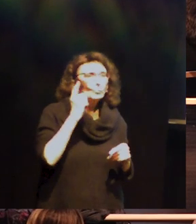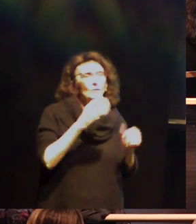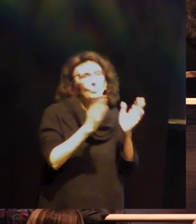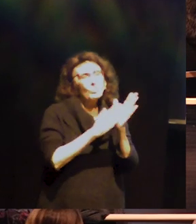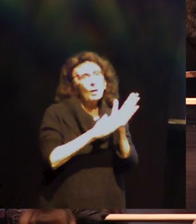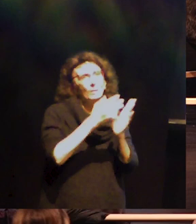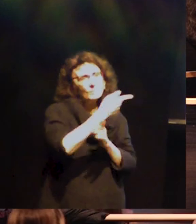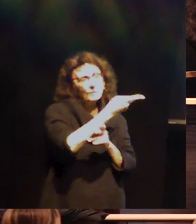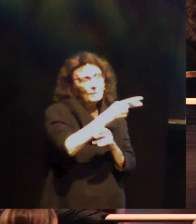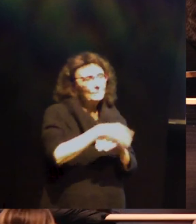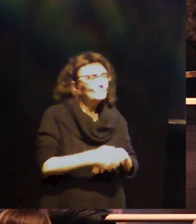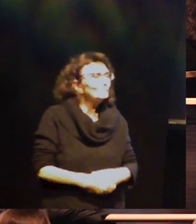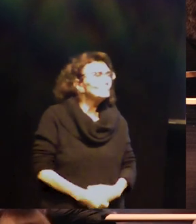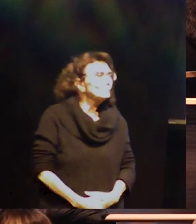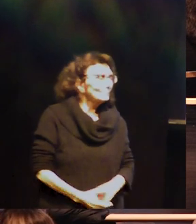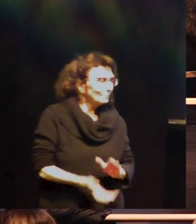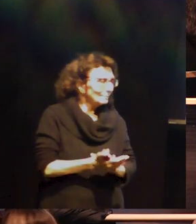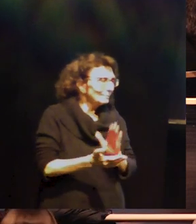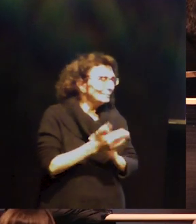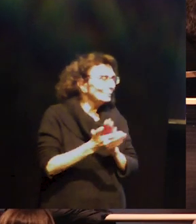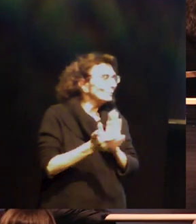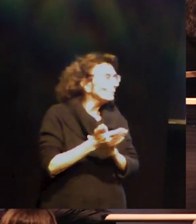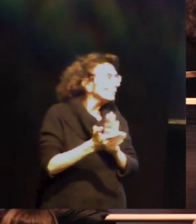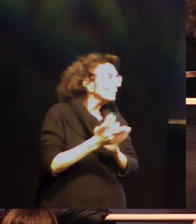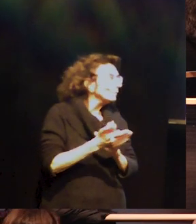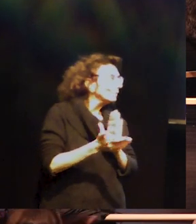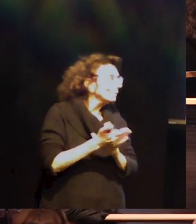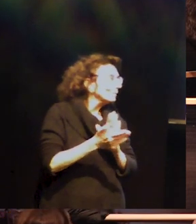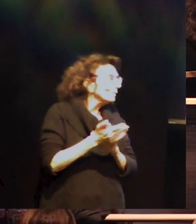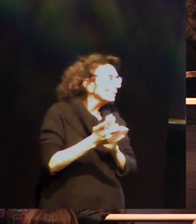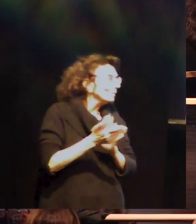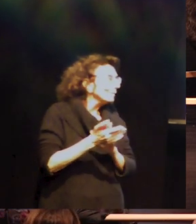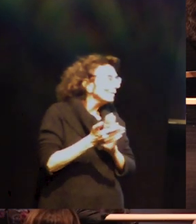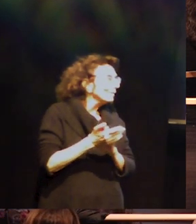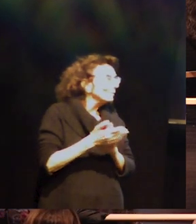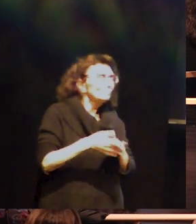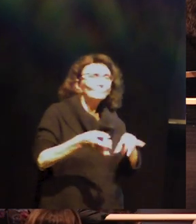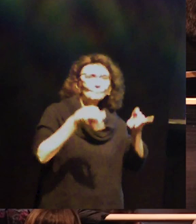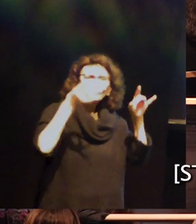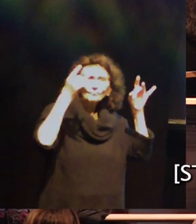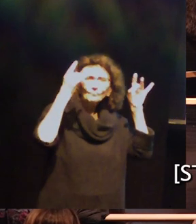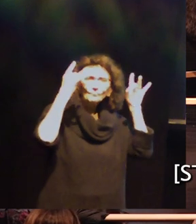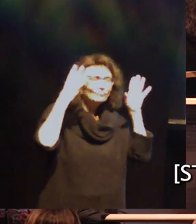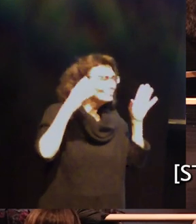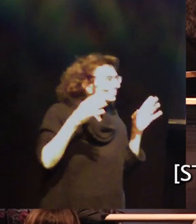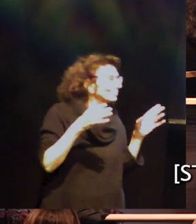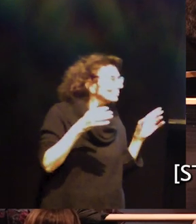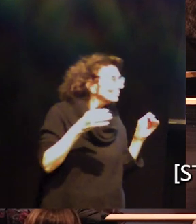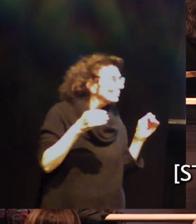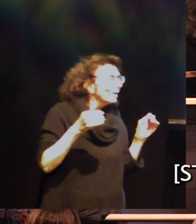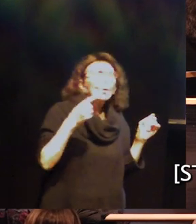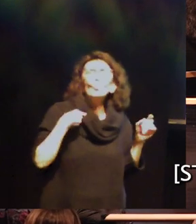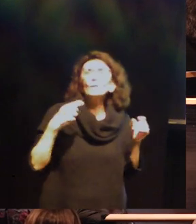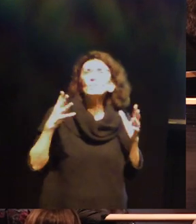round of applause because it is incredible what they've been through to make this film. We just wanted things to